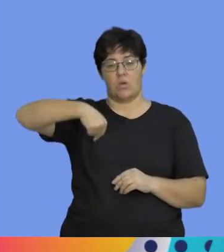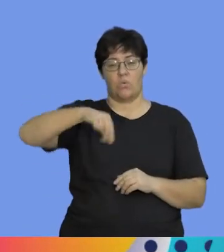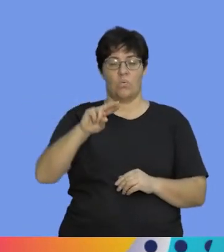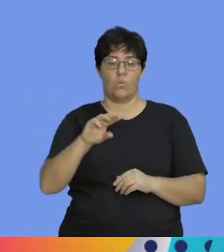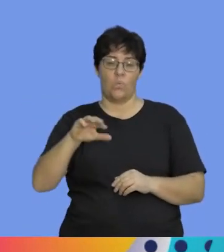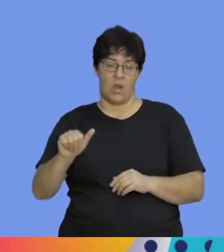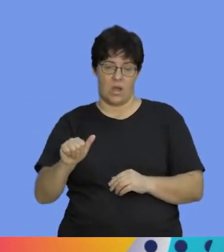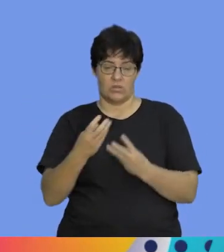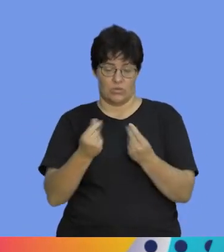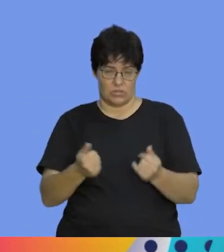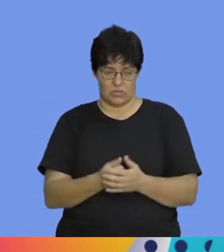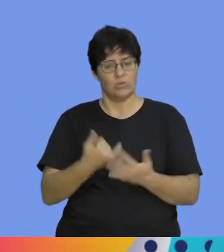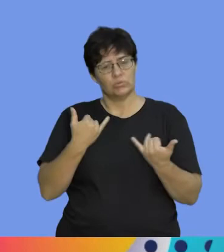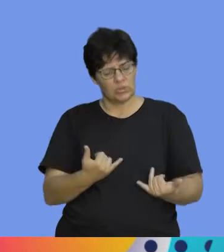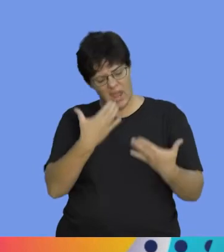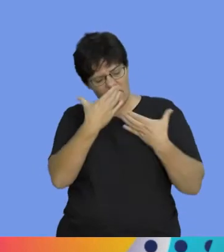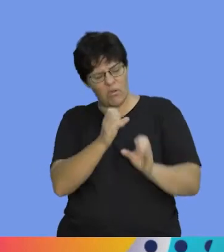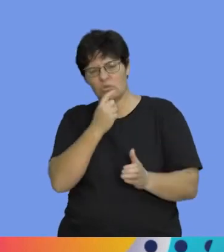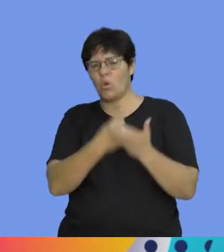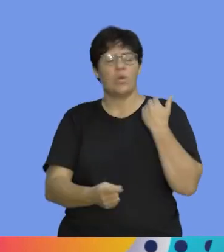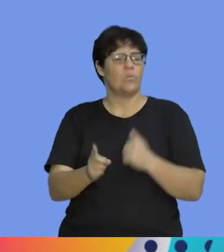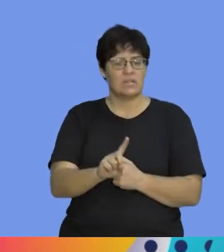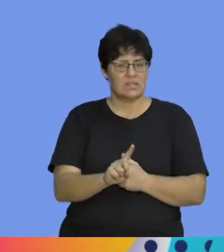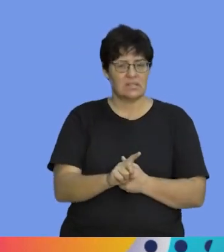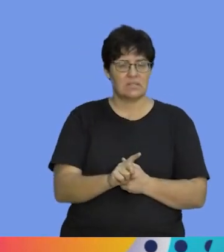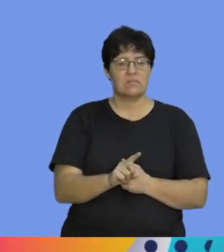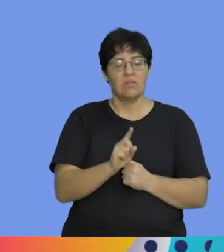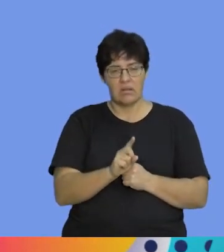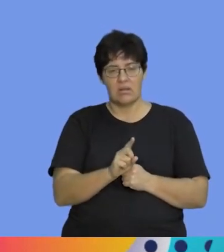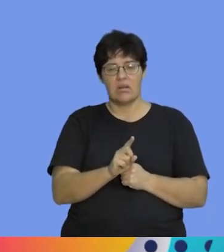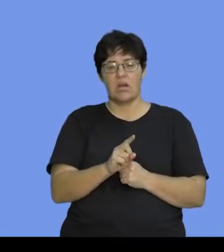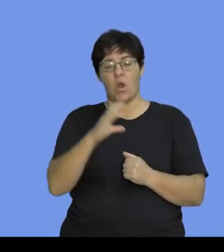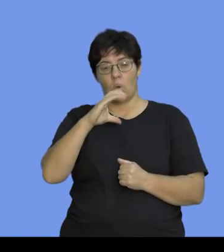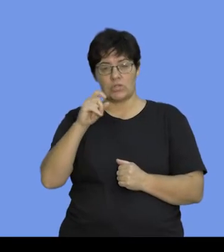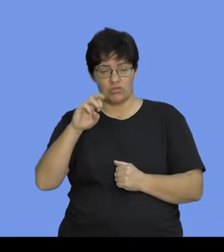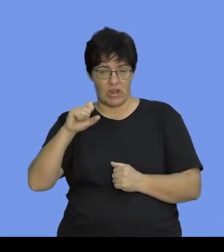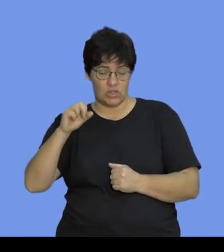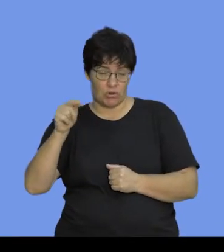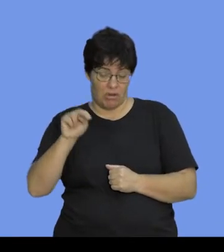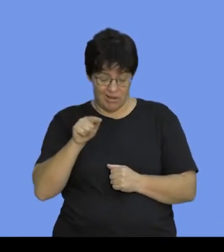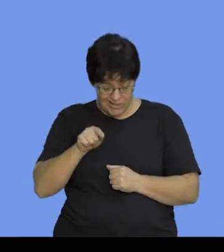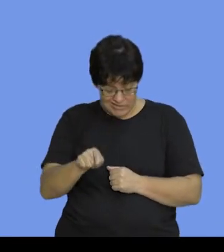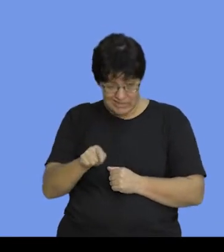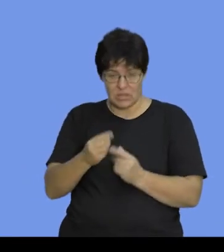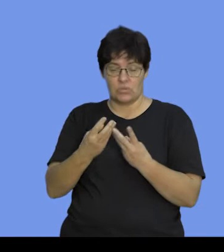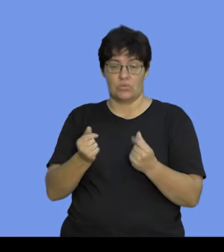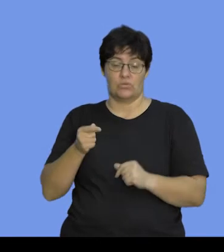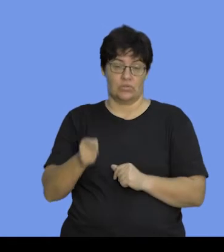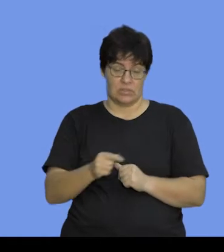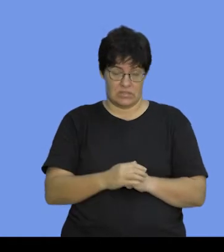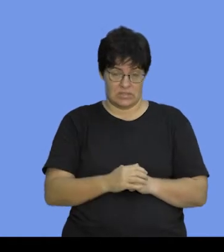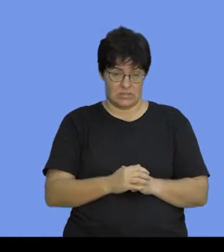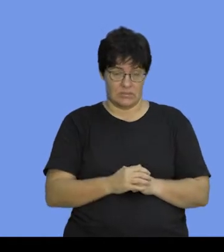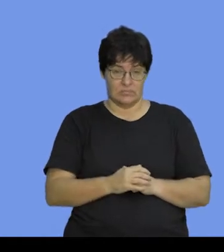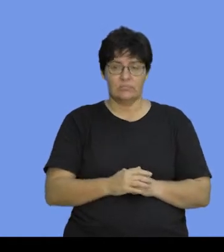But for today, we just want to focus on concentration of these solutions, right? So we have an idea of what happens when